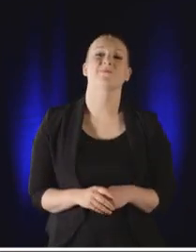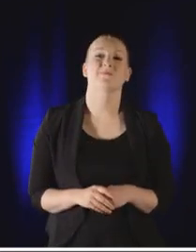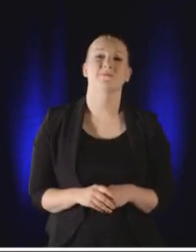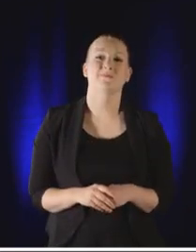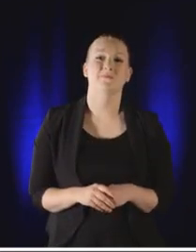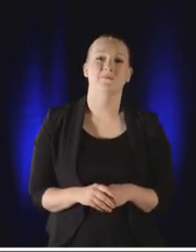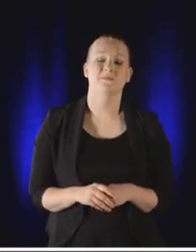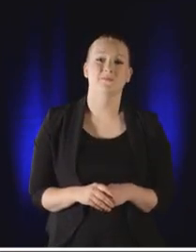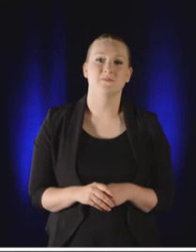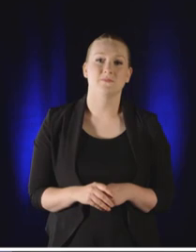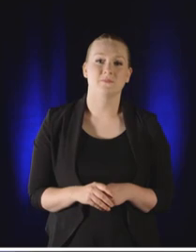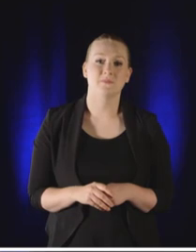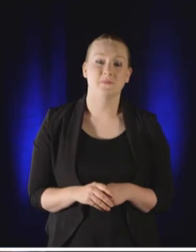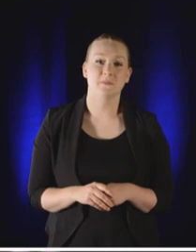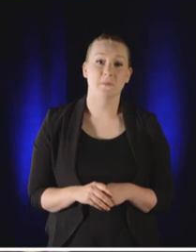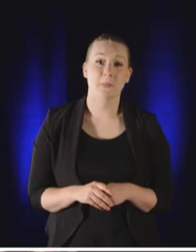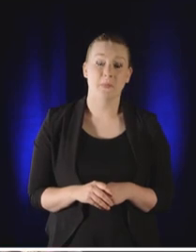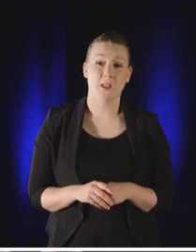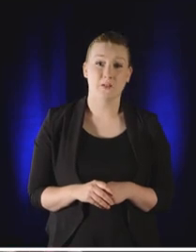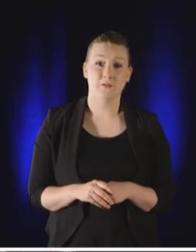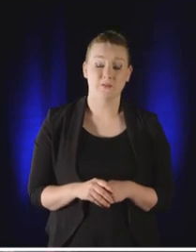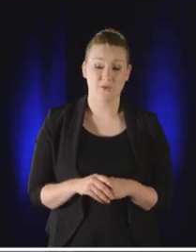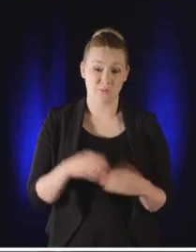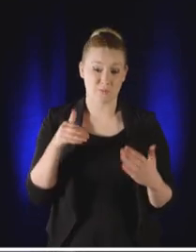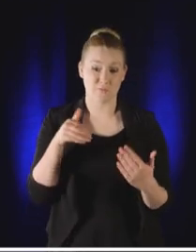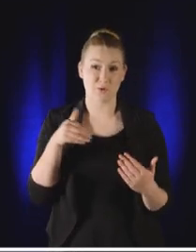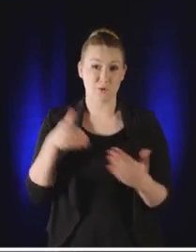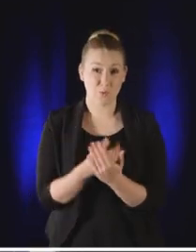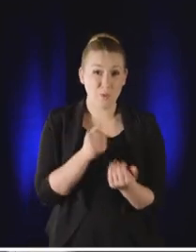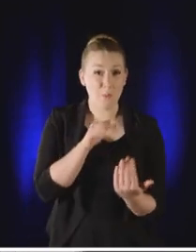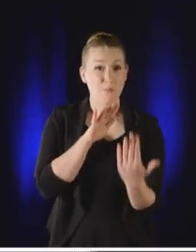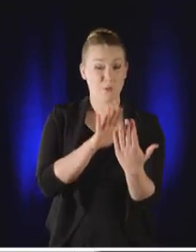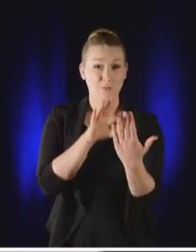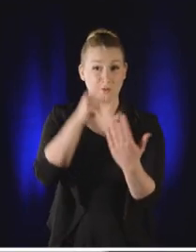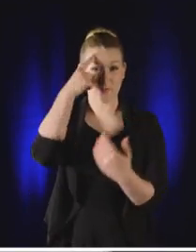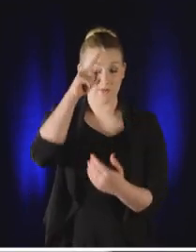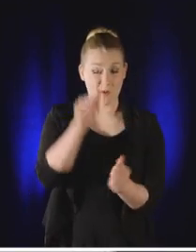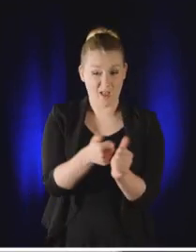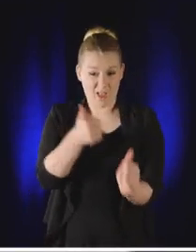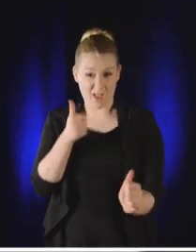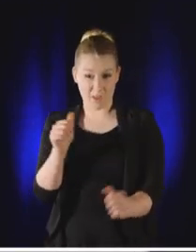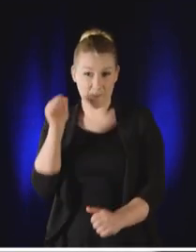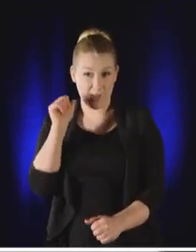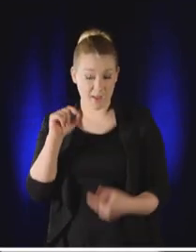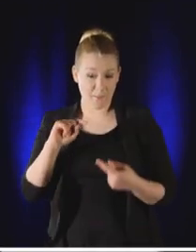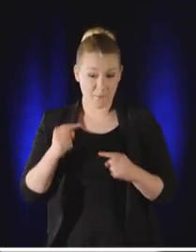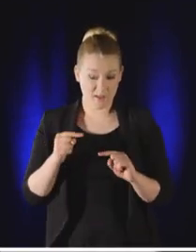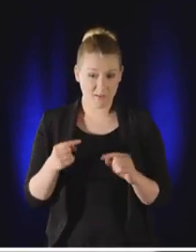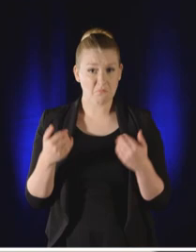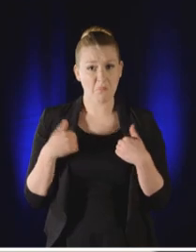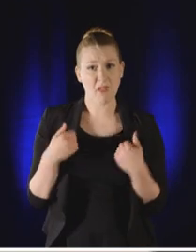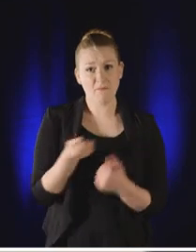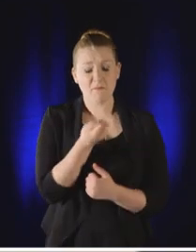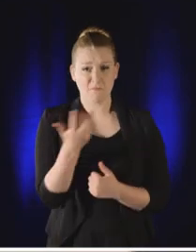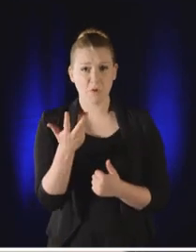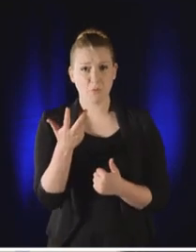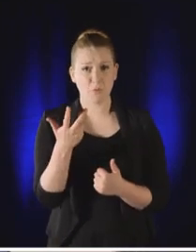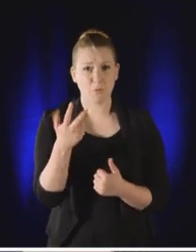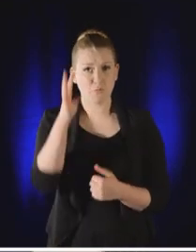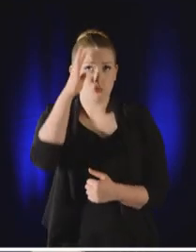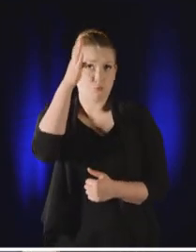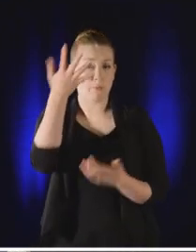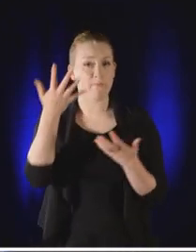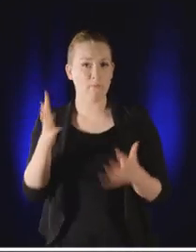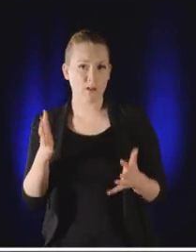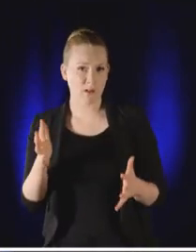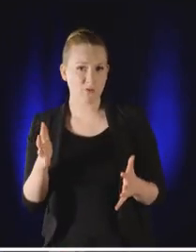this, people have tried different things to get students to sit up straighter by altering the desks. Some are ones that we're really